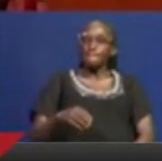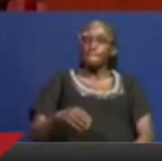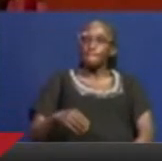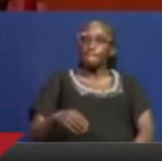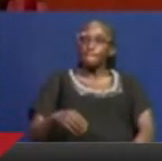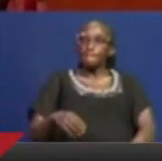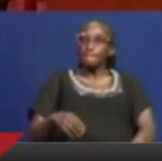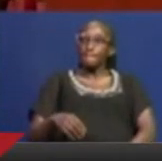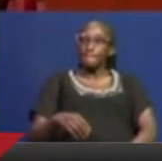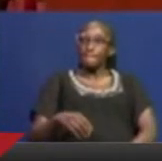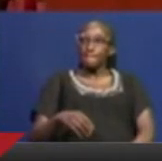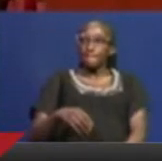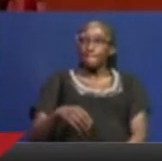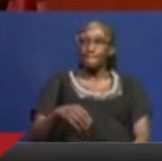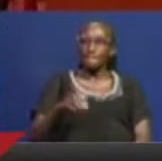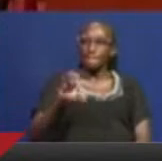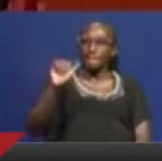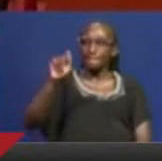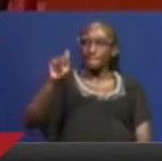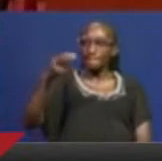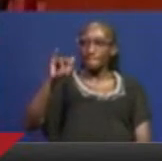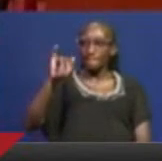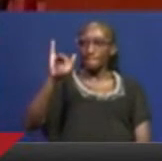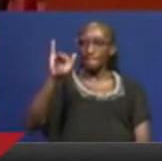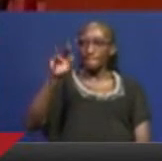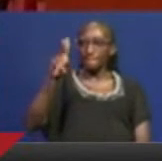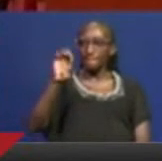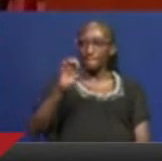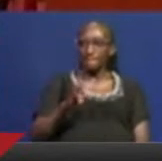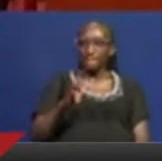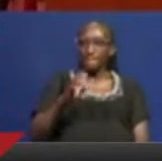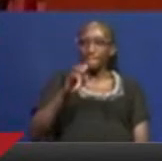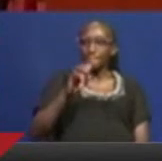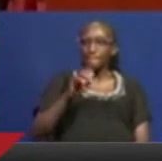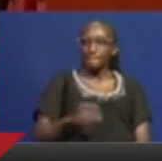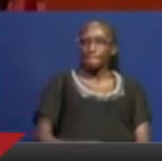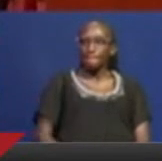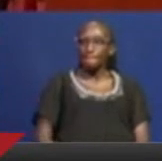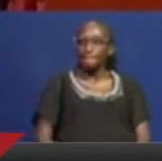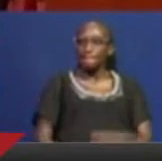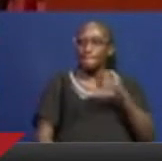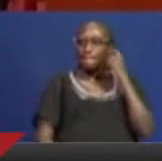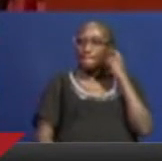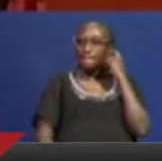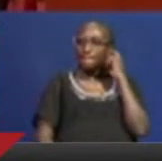Bungoma County, Catherine Nanjala Wabilianga.